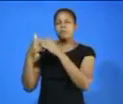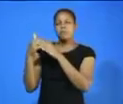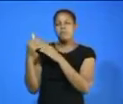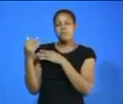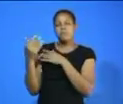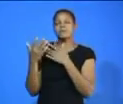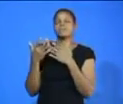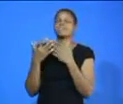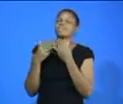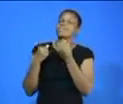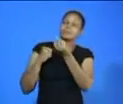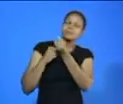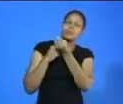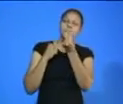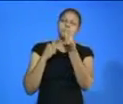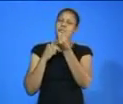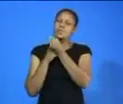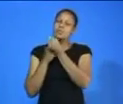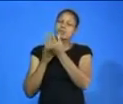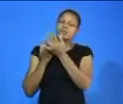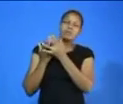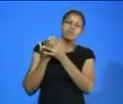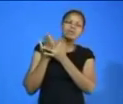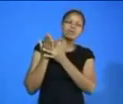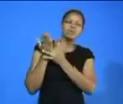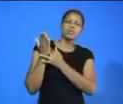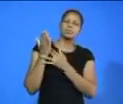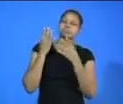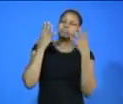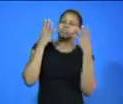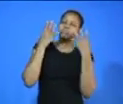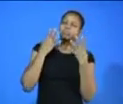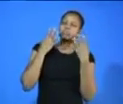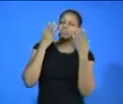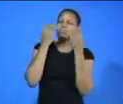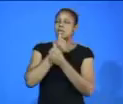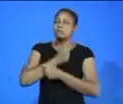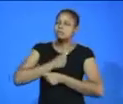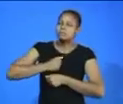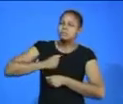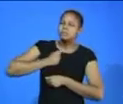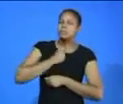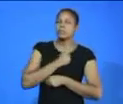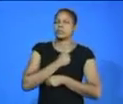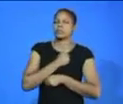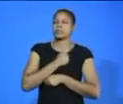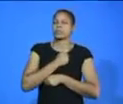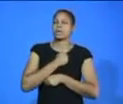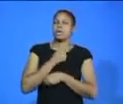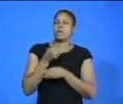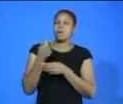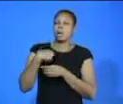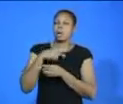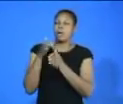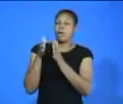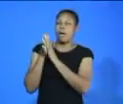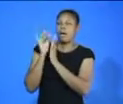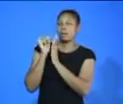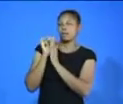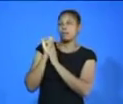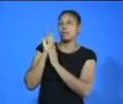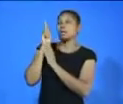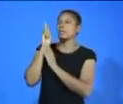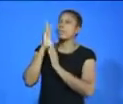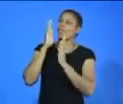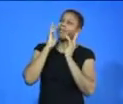carried them through grief and sorrow, we ask even for something else, that you would hasten the